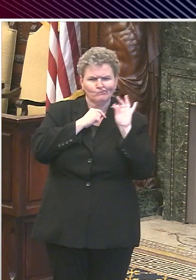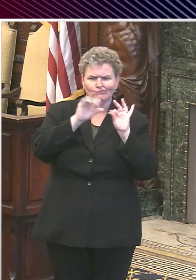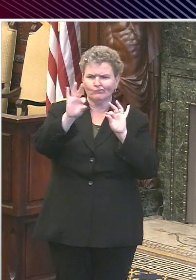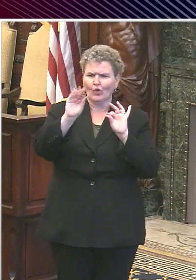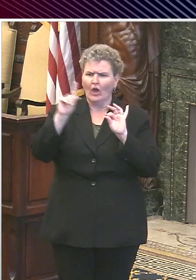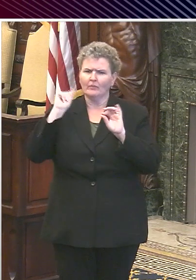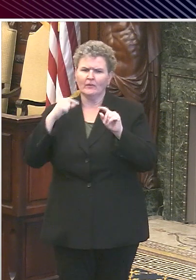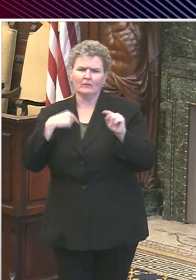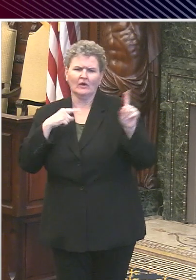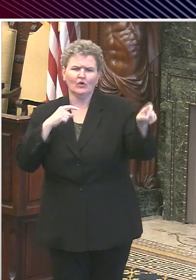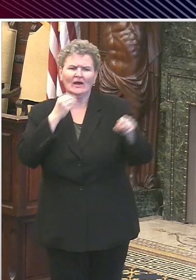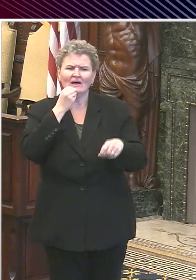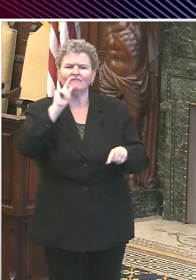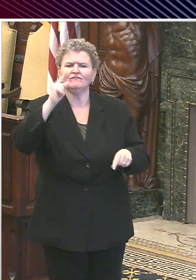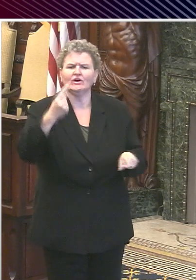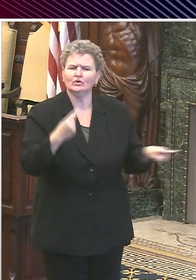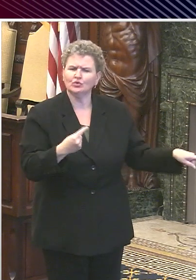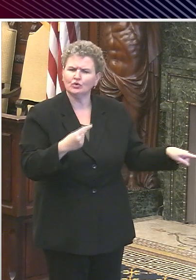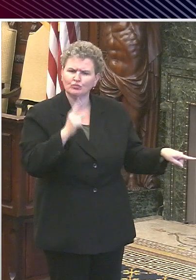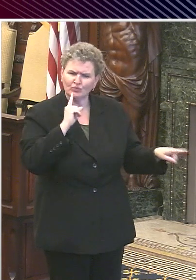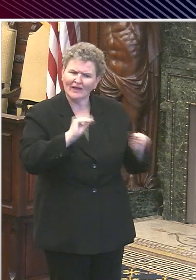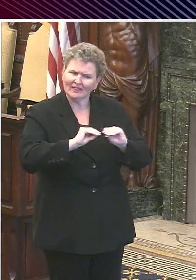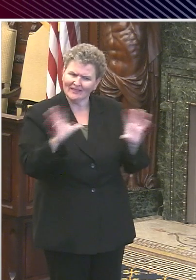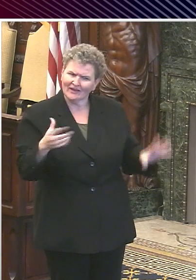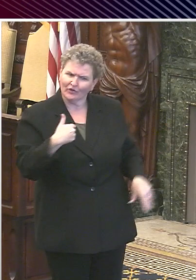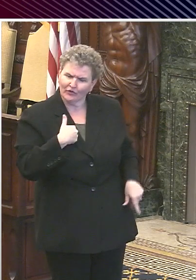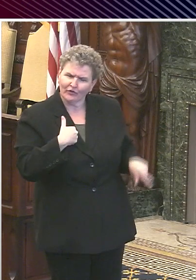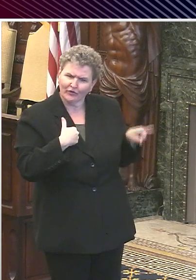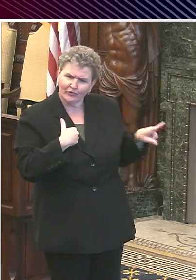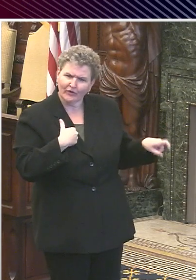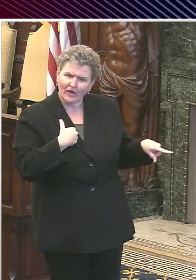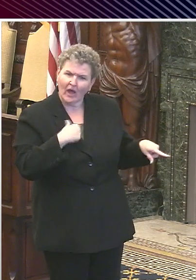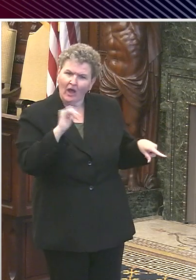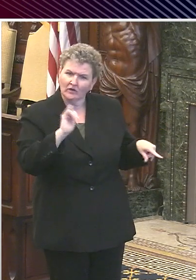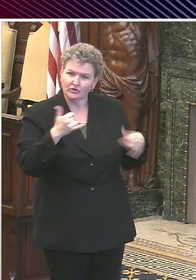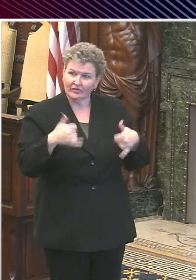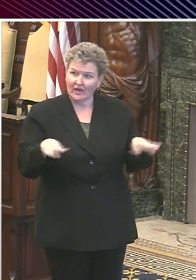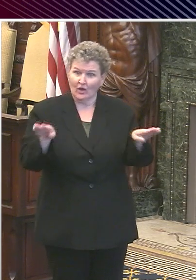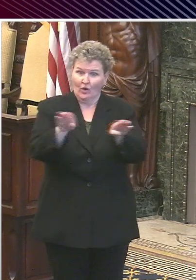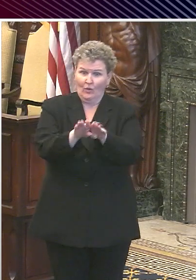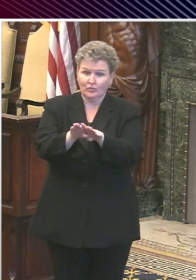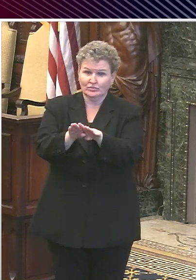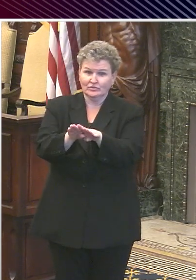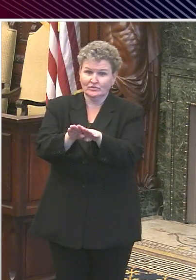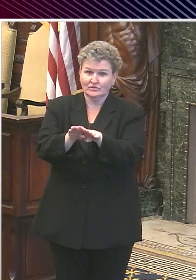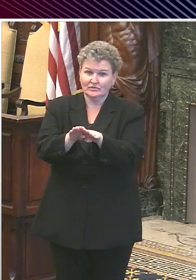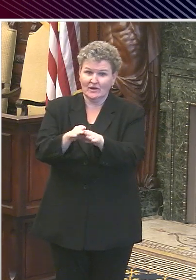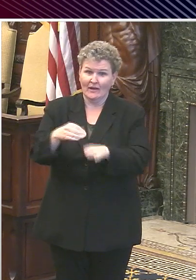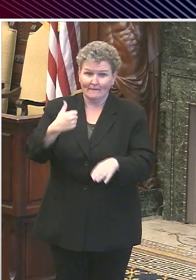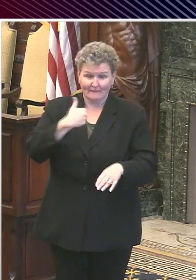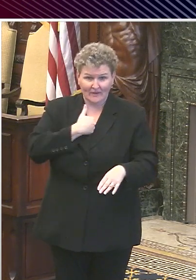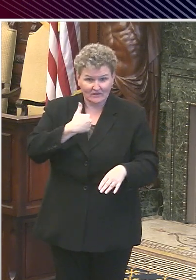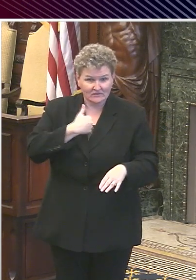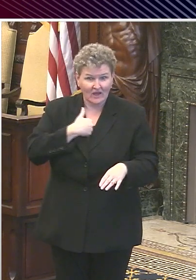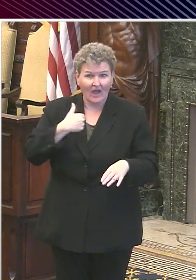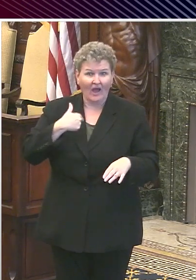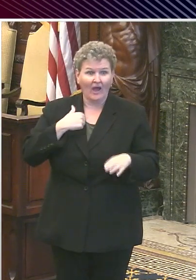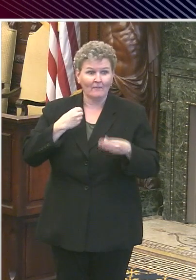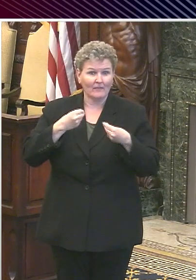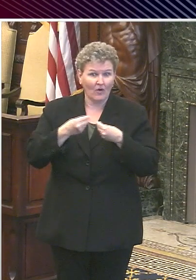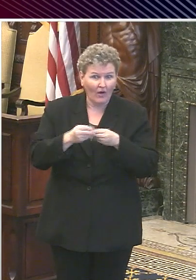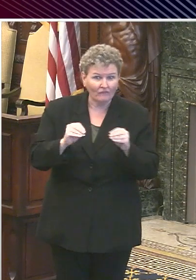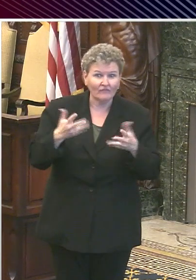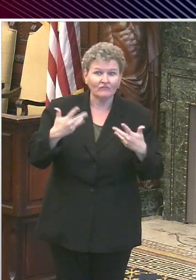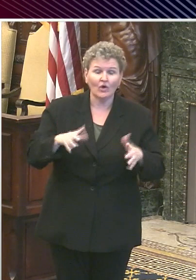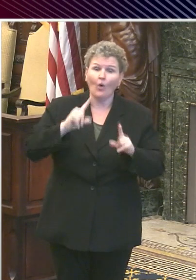But I want to make sure it's clear that even during the closure, I mean, I've dined myself and our office has ordered takeout